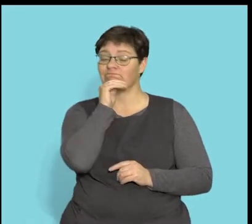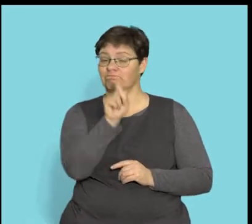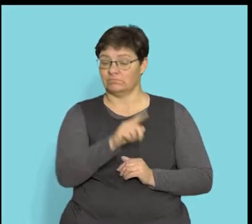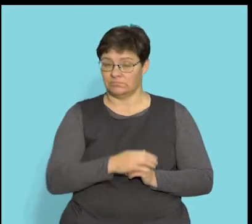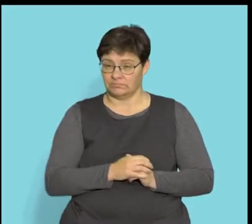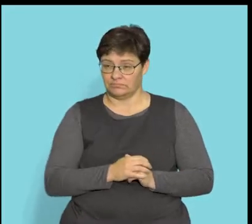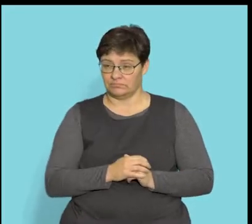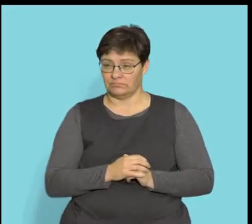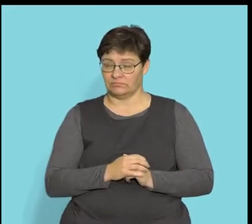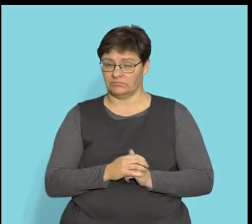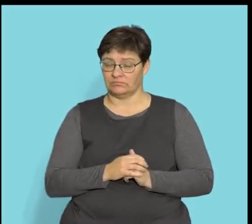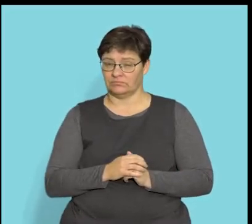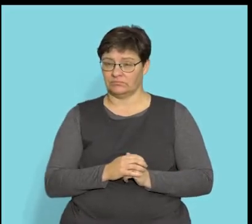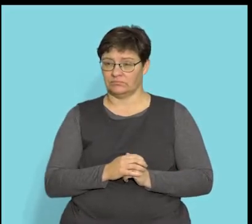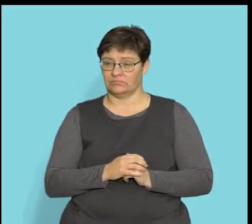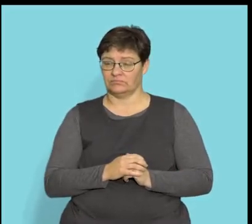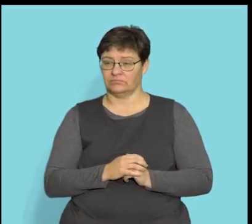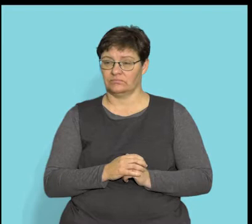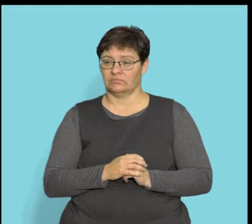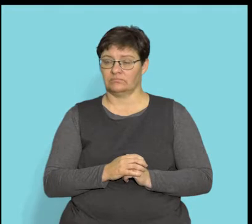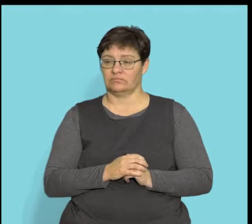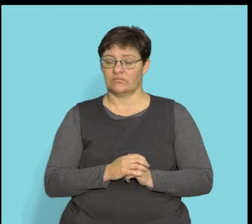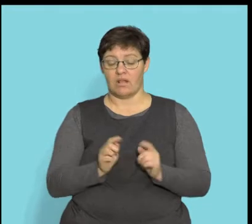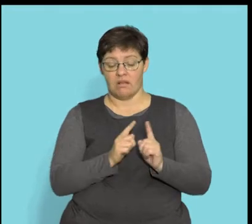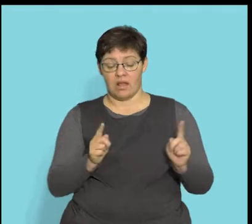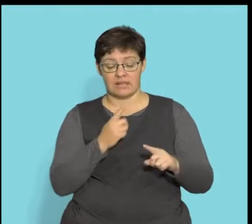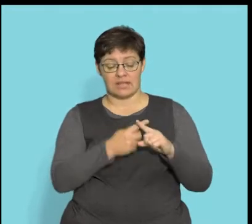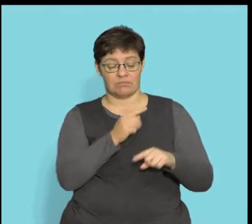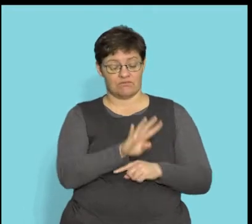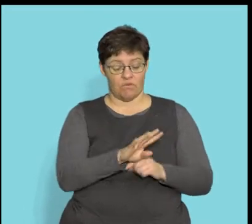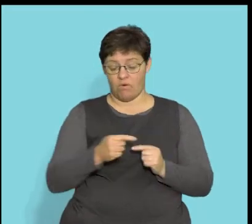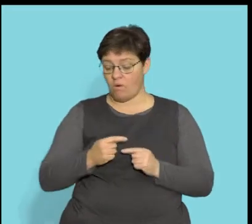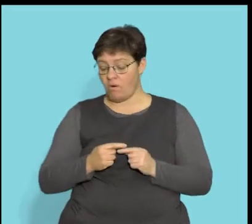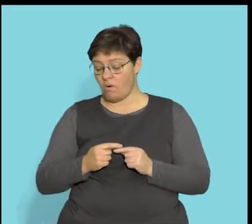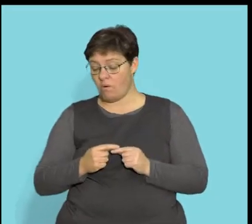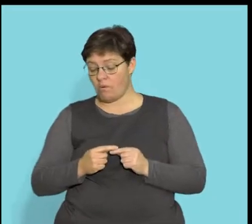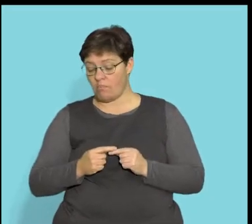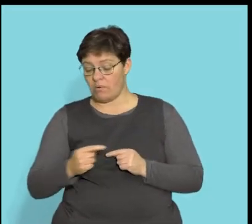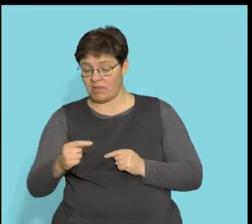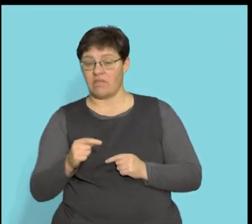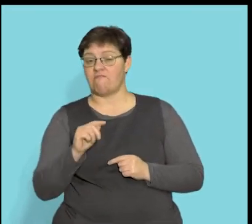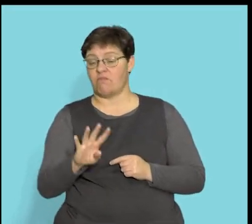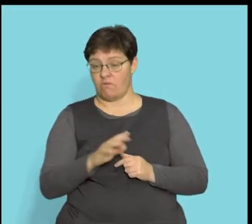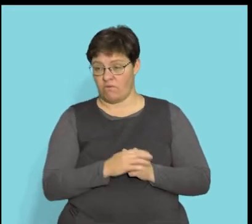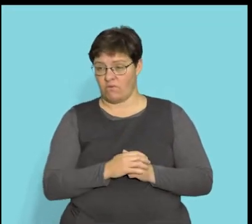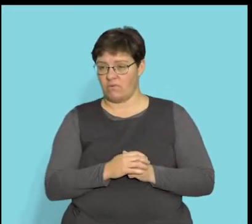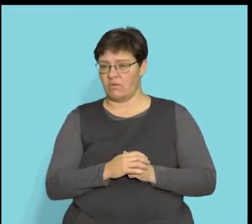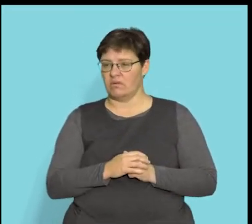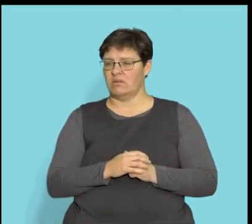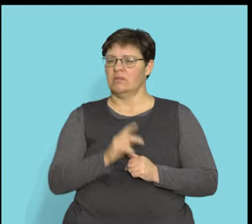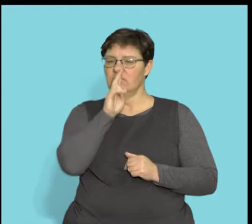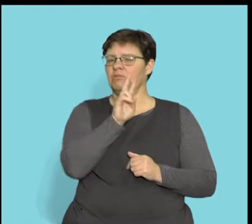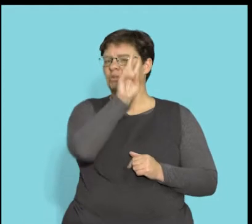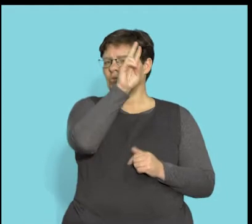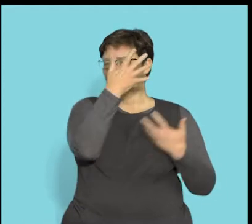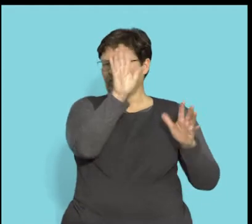that means that I'm going to be multiplying the length by 4 and multiplying the breadth by 4. You can see slightly above